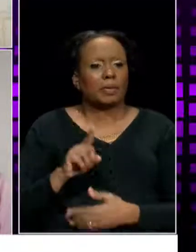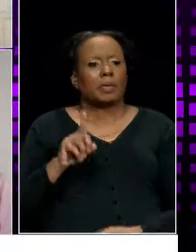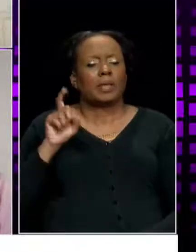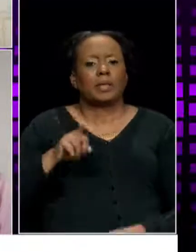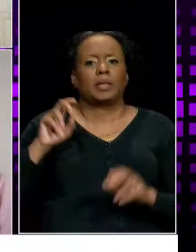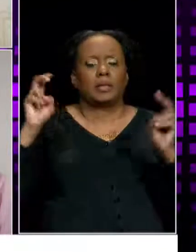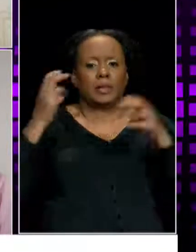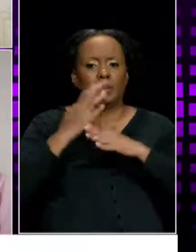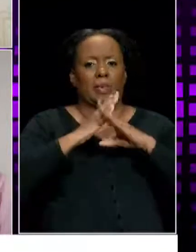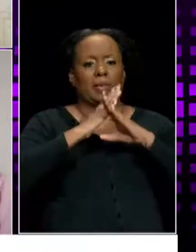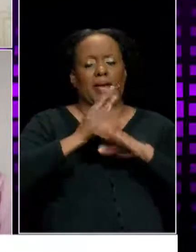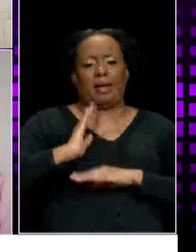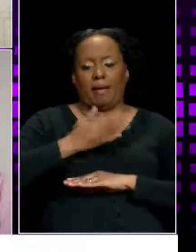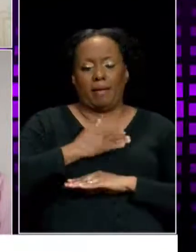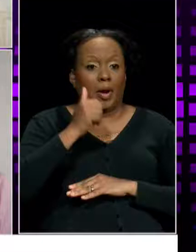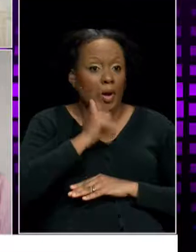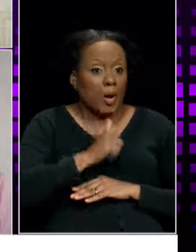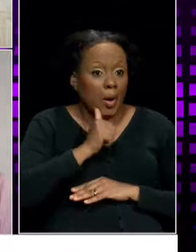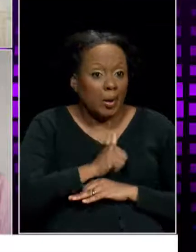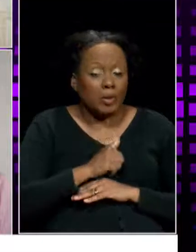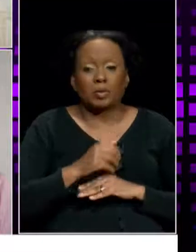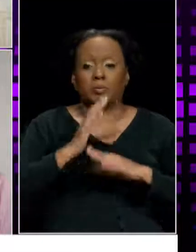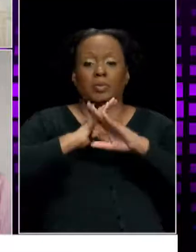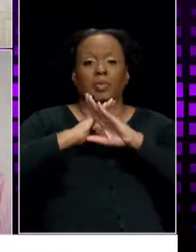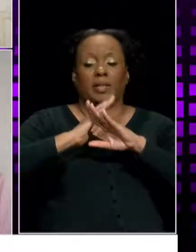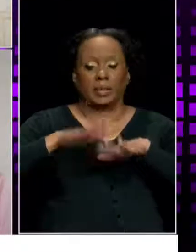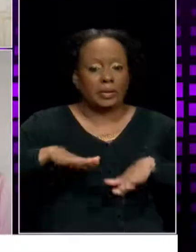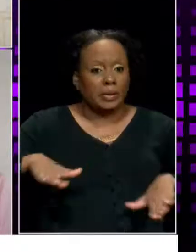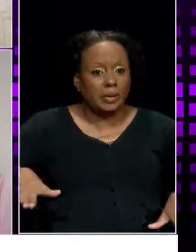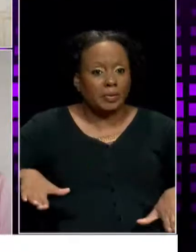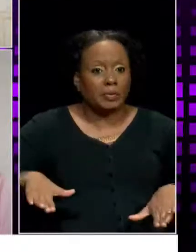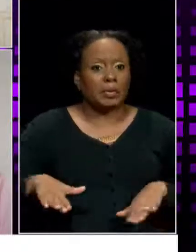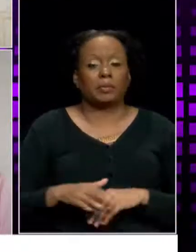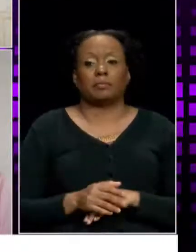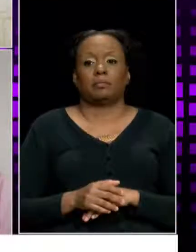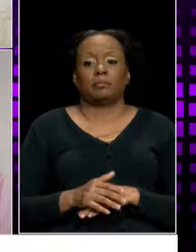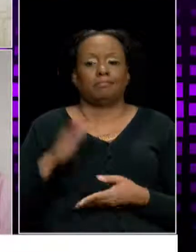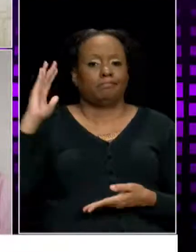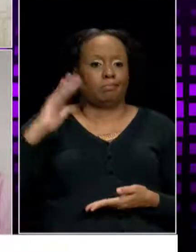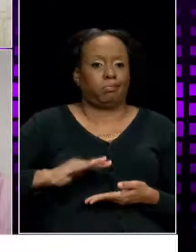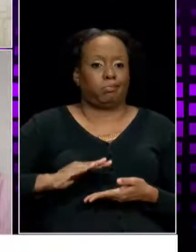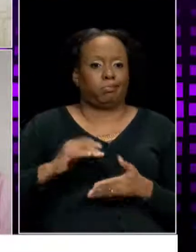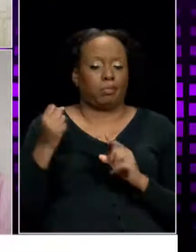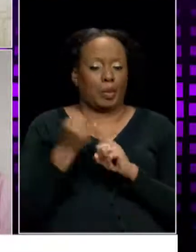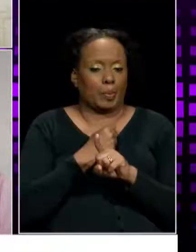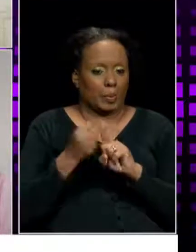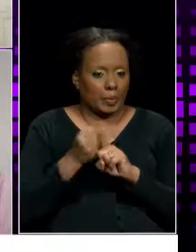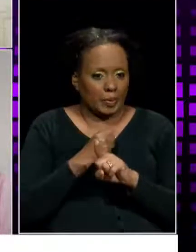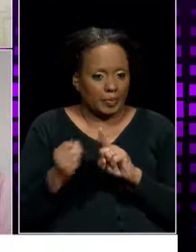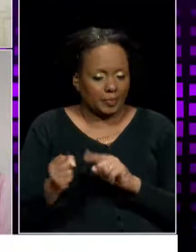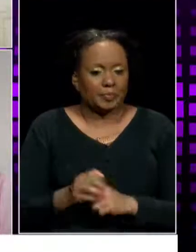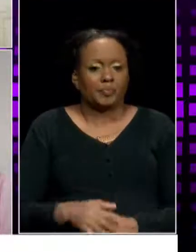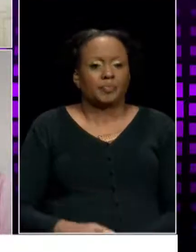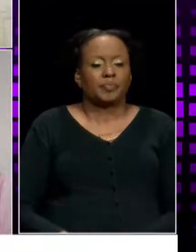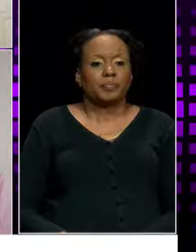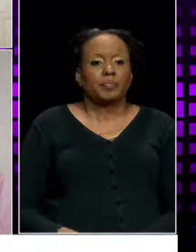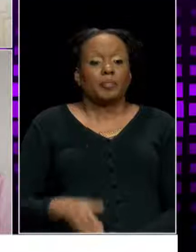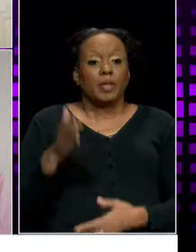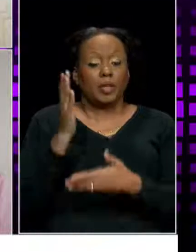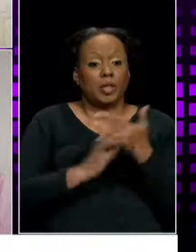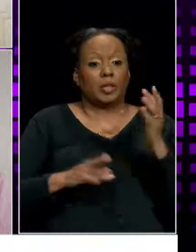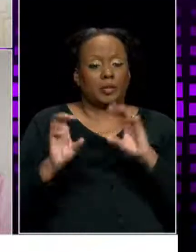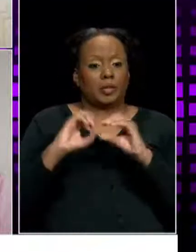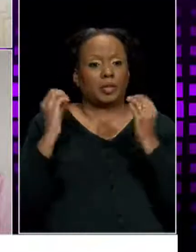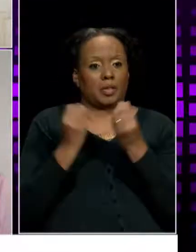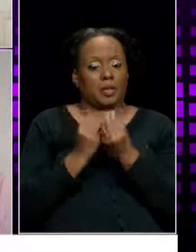girls, abuse of children, and protecting children from abuse. And we spoke about the fact that there's some organizations that are out there to protect our